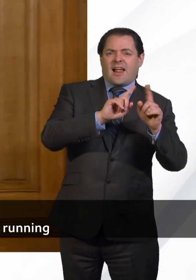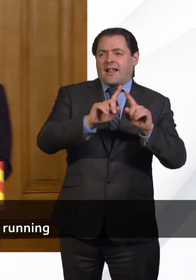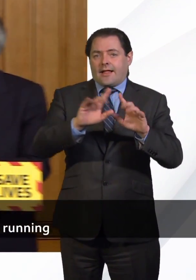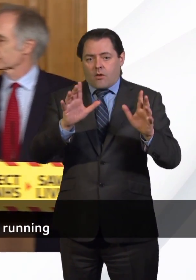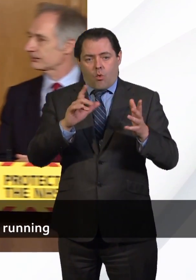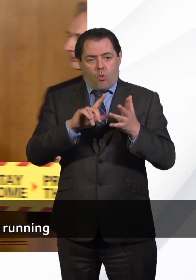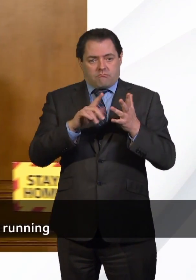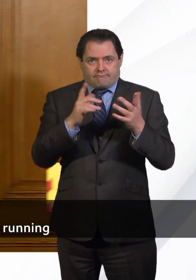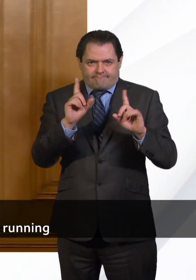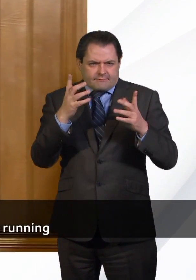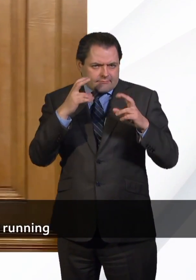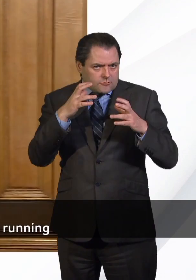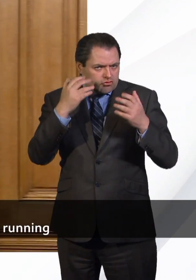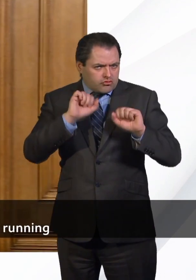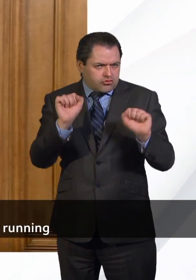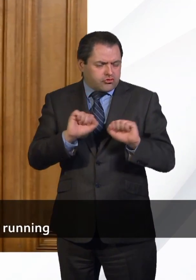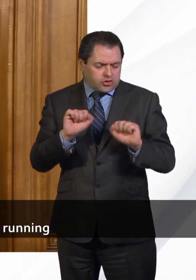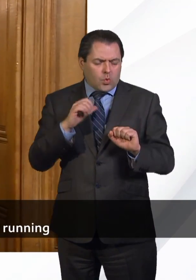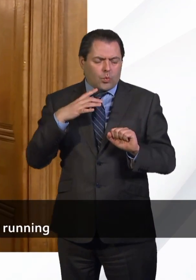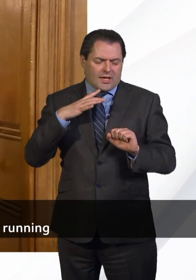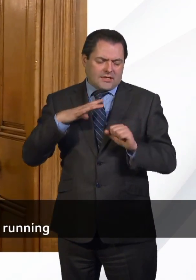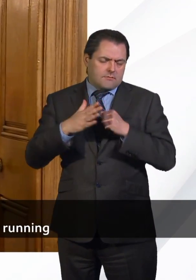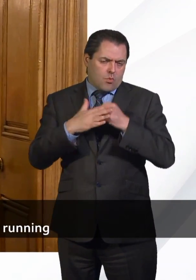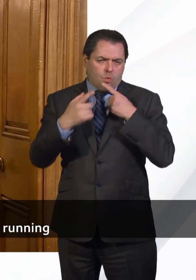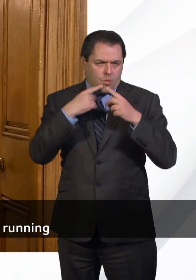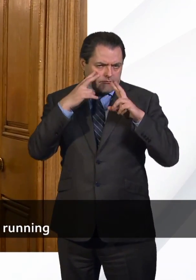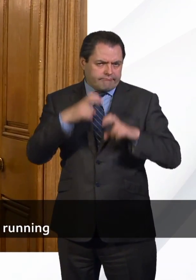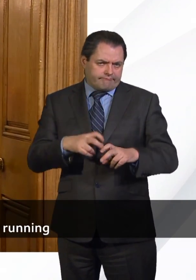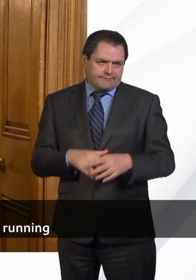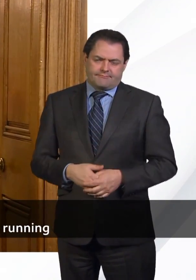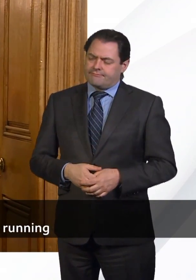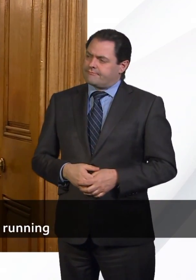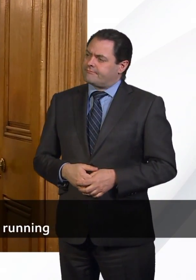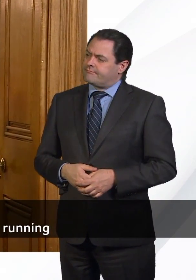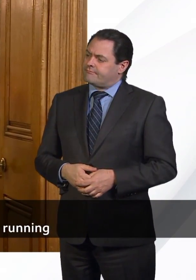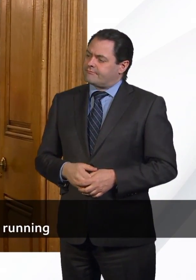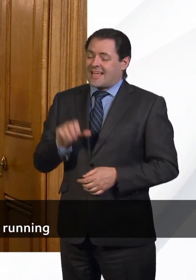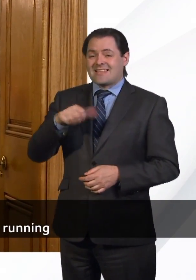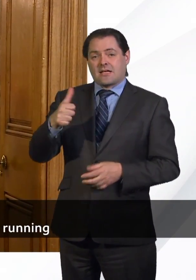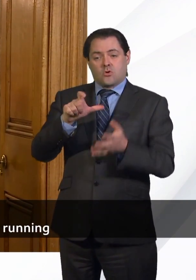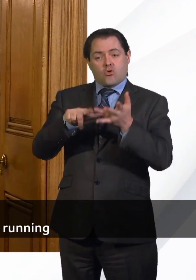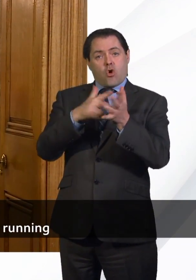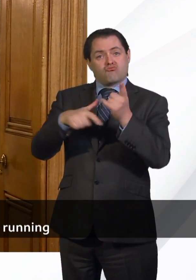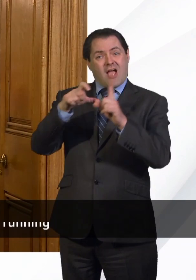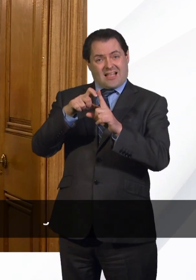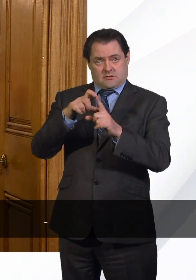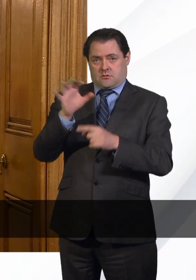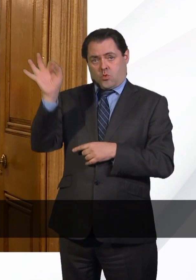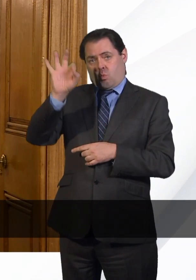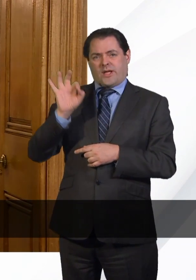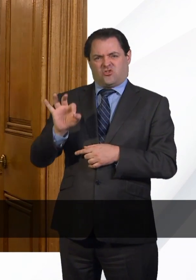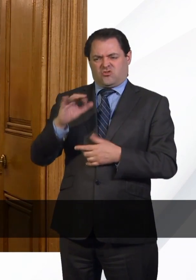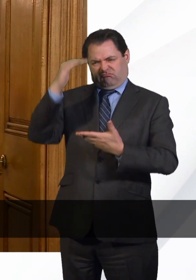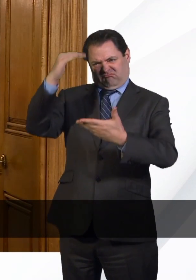Thank you, Saclane. The next question is from Comrade from Ashford. And Comrade asks, going forward, will the